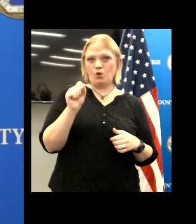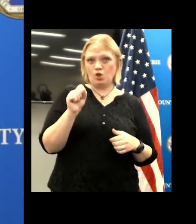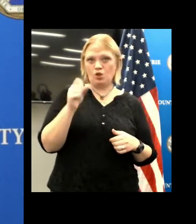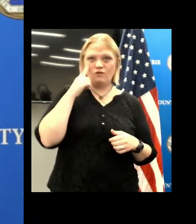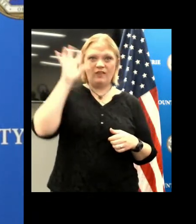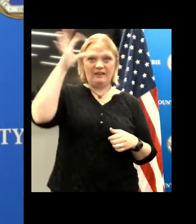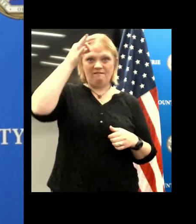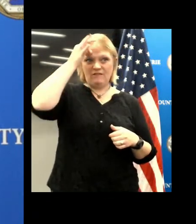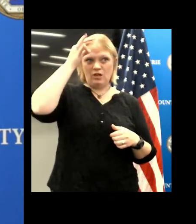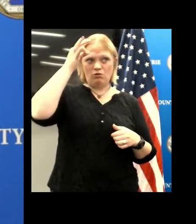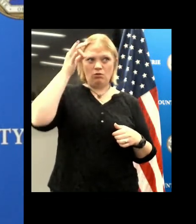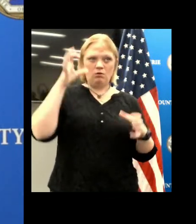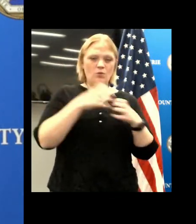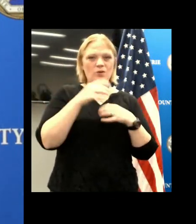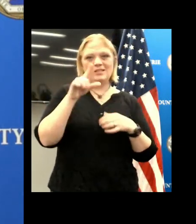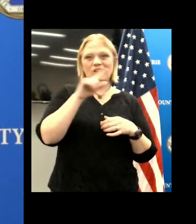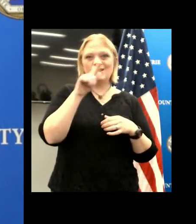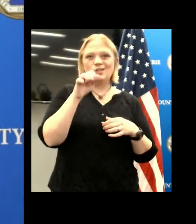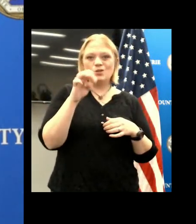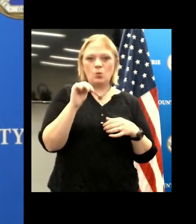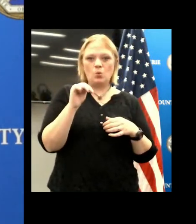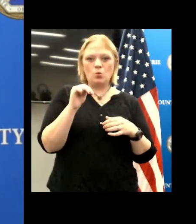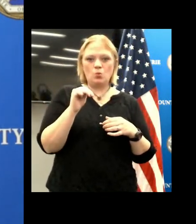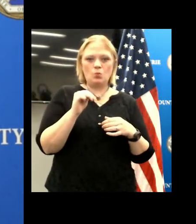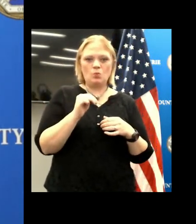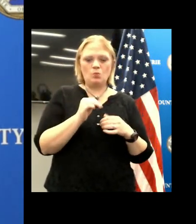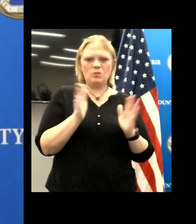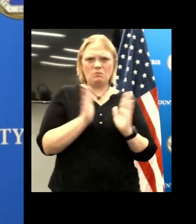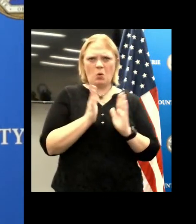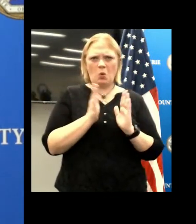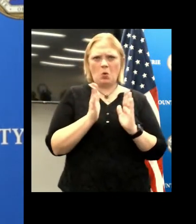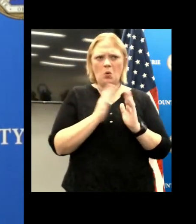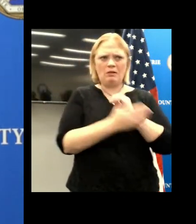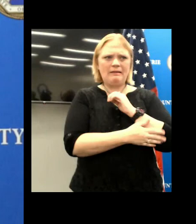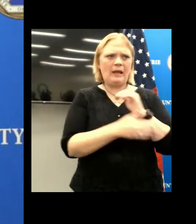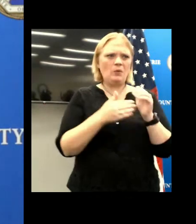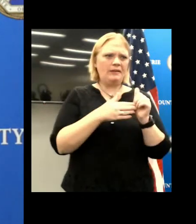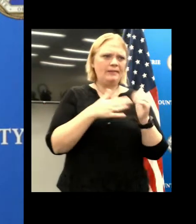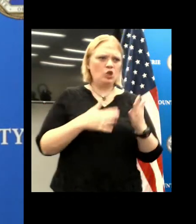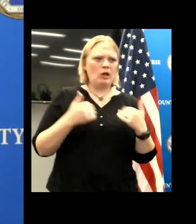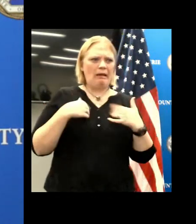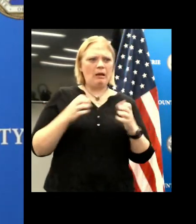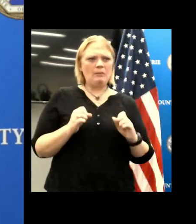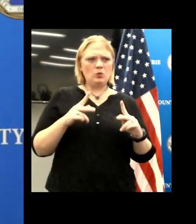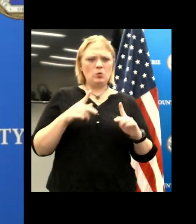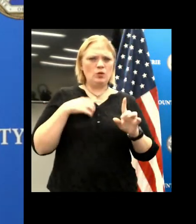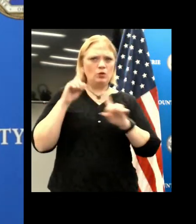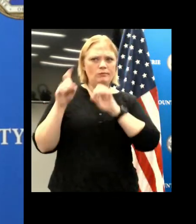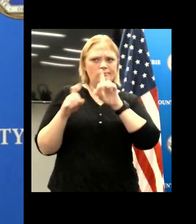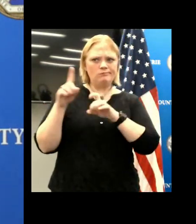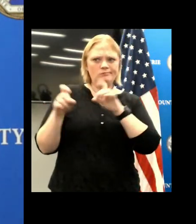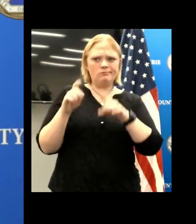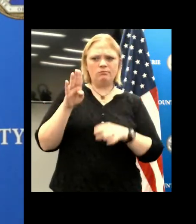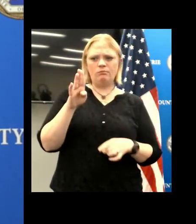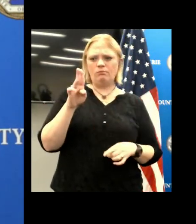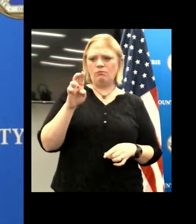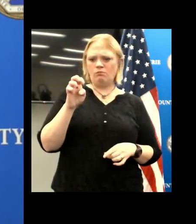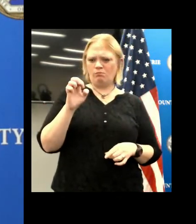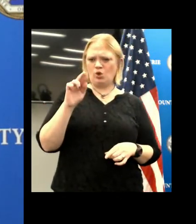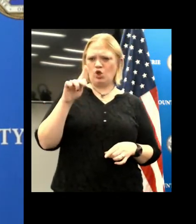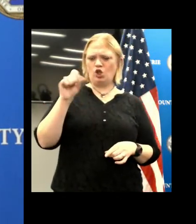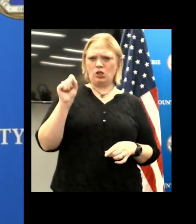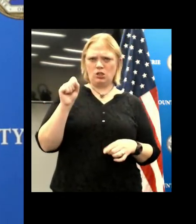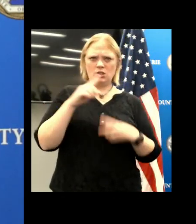task force. Actually, it was a Zoom call. It was a very small call, county leaders. I had an opportunity to ask Dr. Birx a question about the